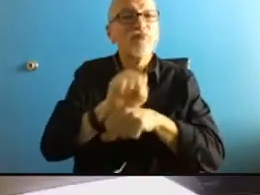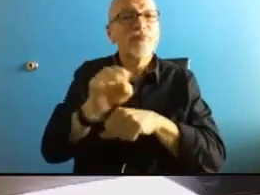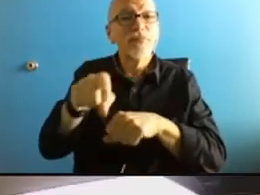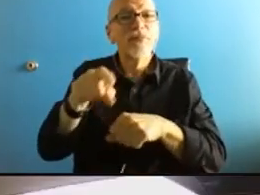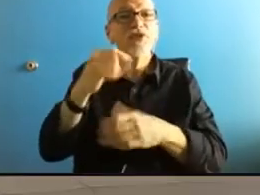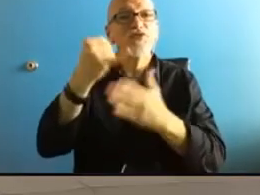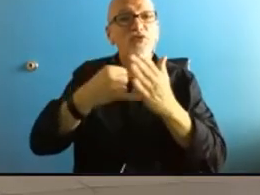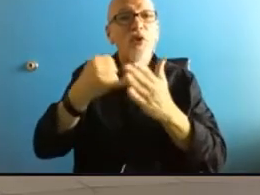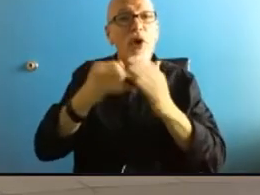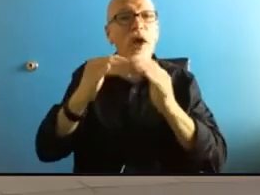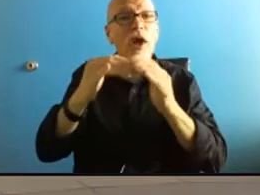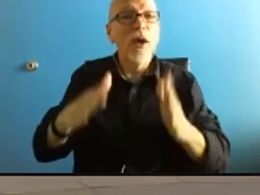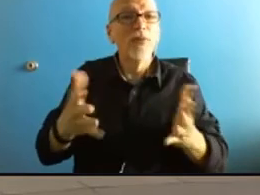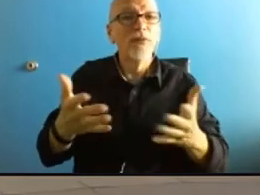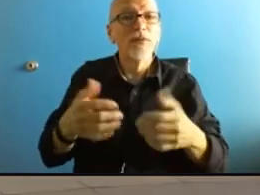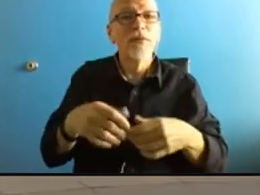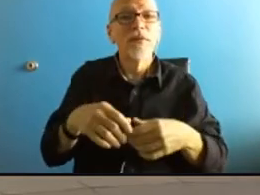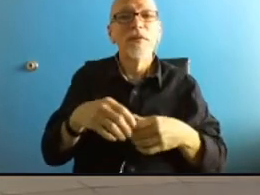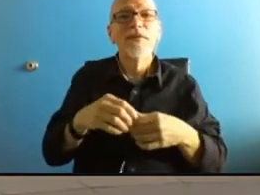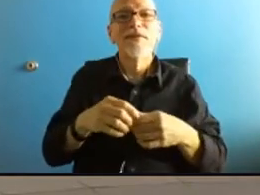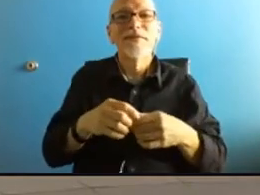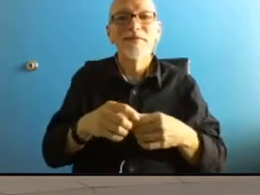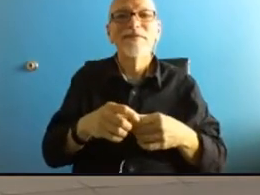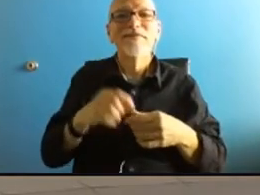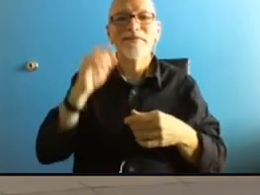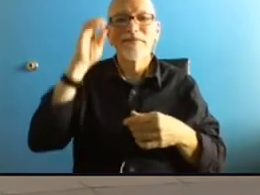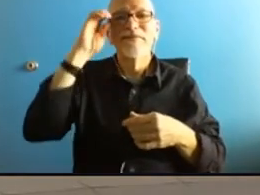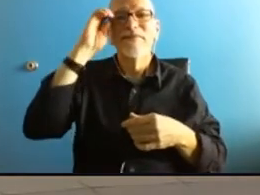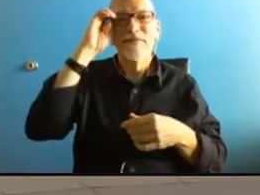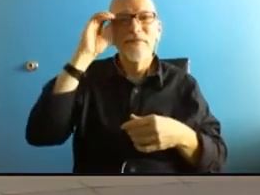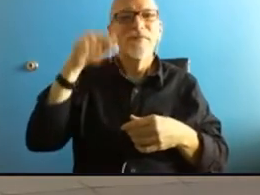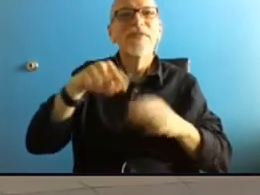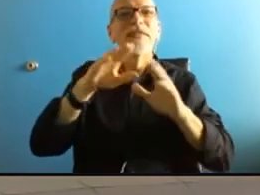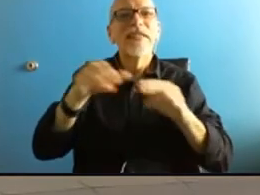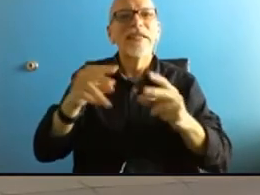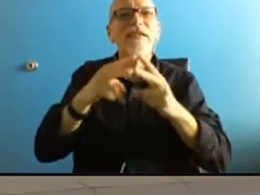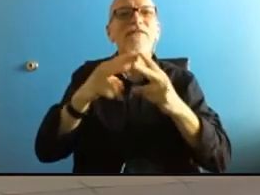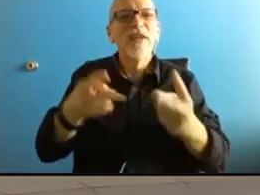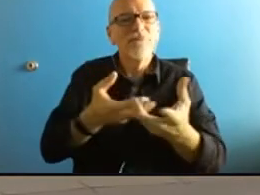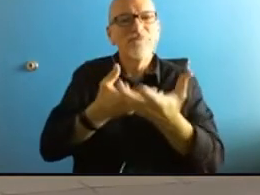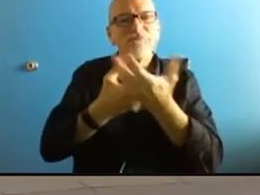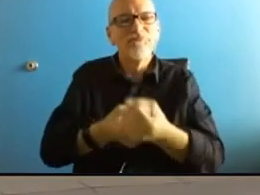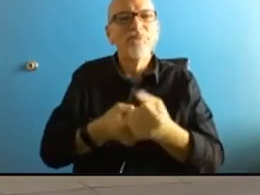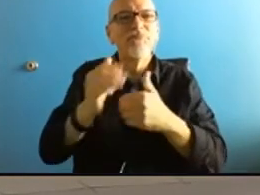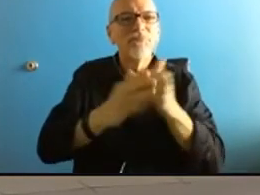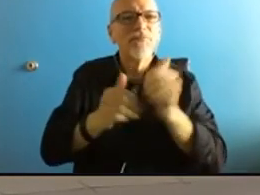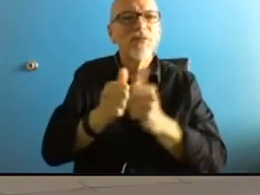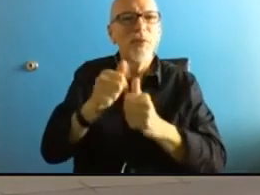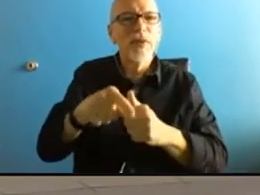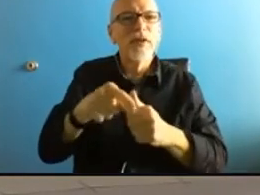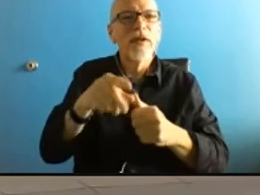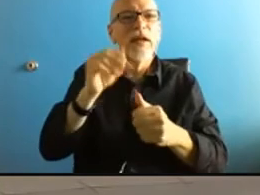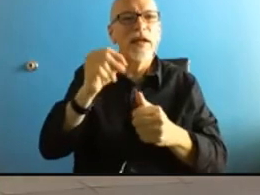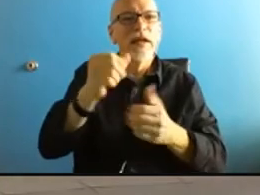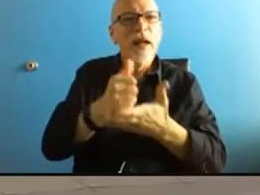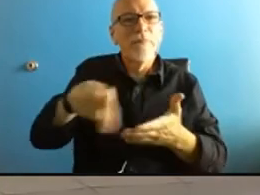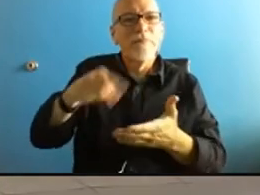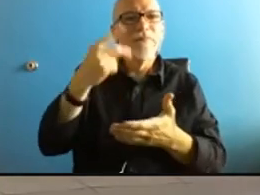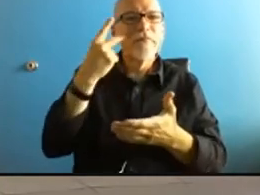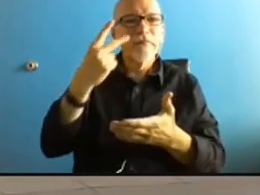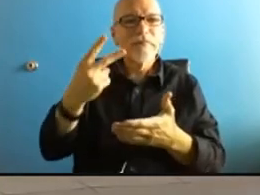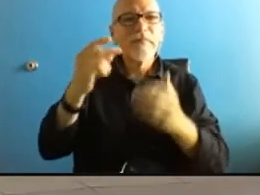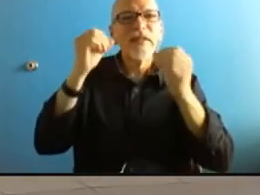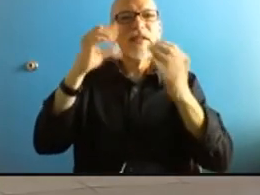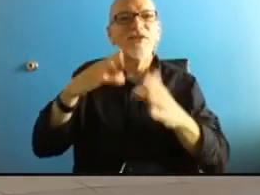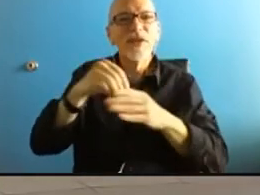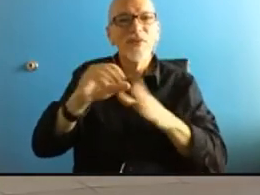house. And so the students are super comfortable with it, and being able to get them to see and getting the educators in the room to see